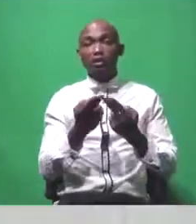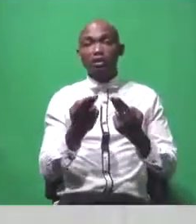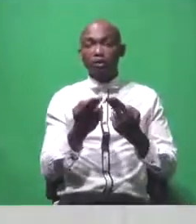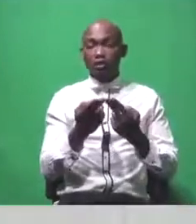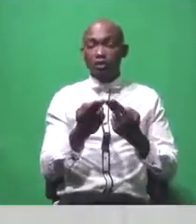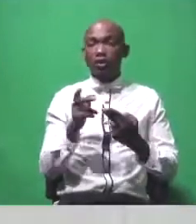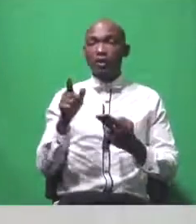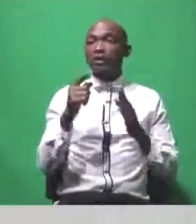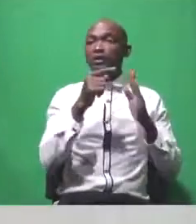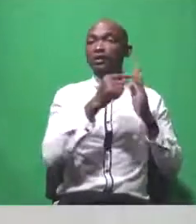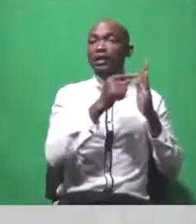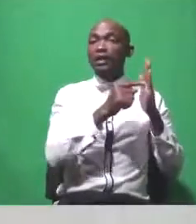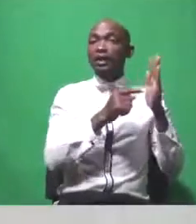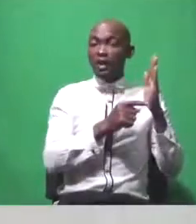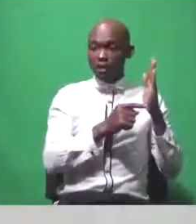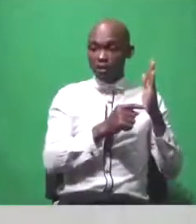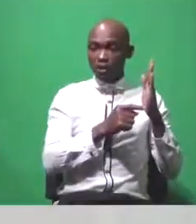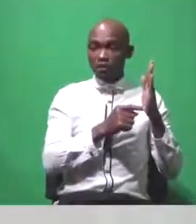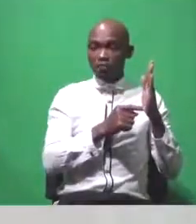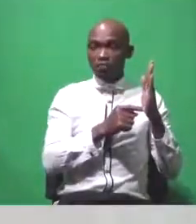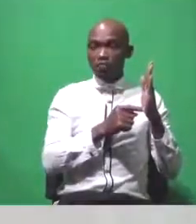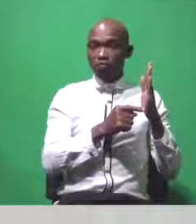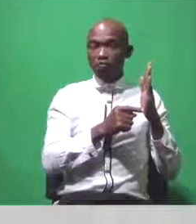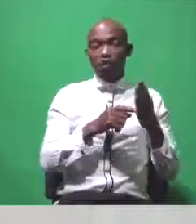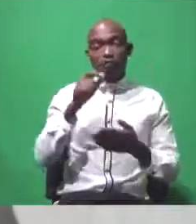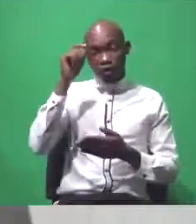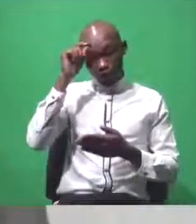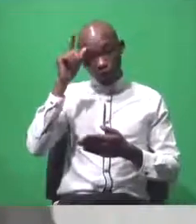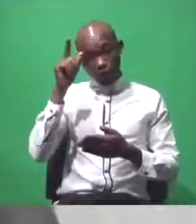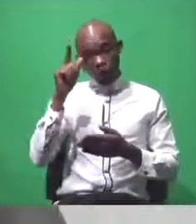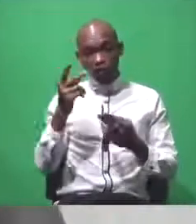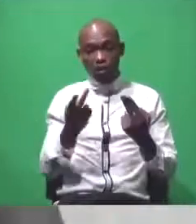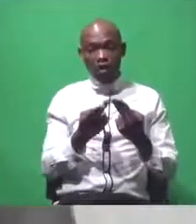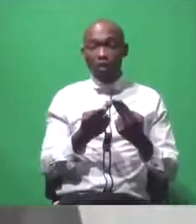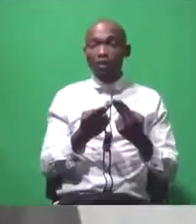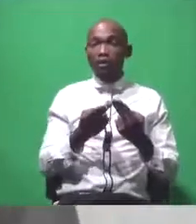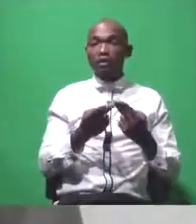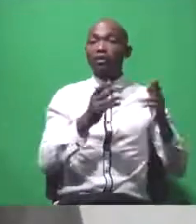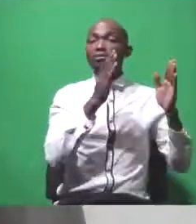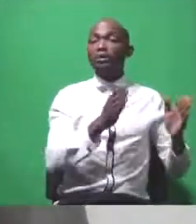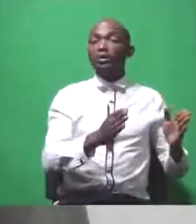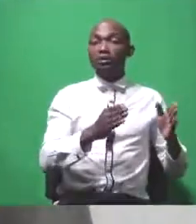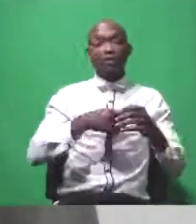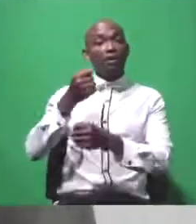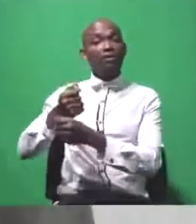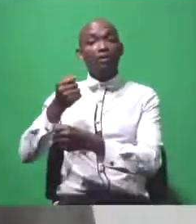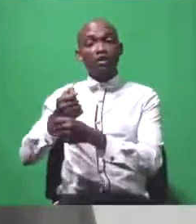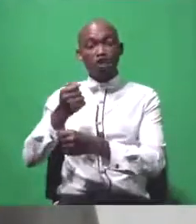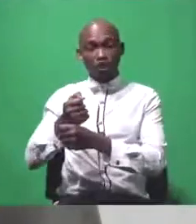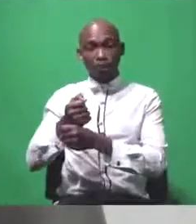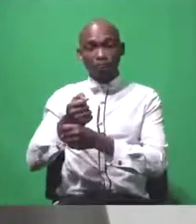of determination, and they have a specific function. For